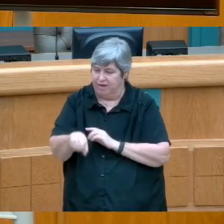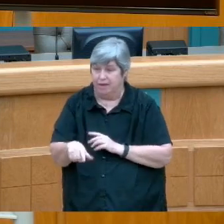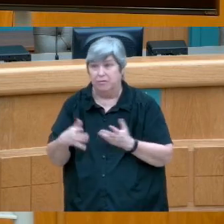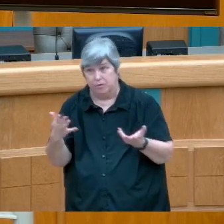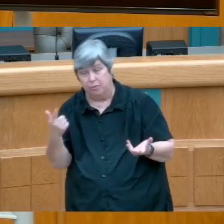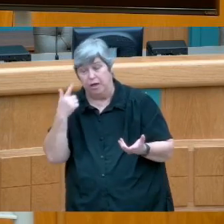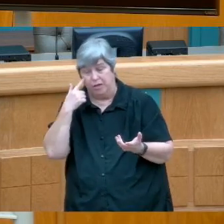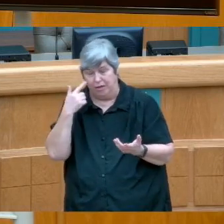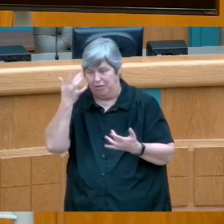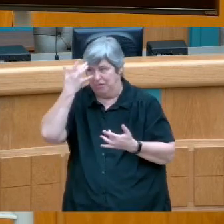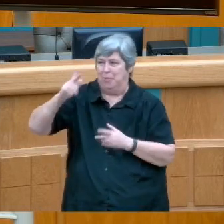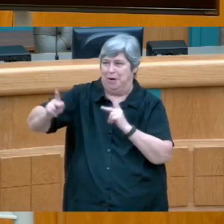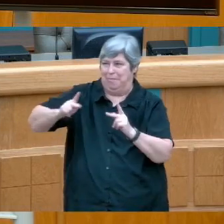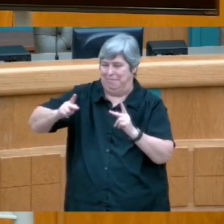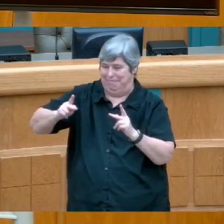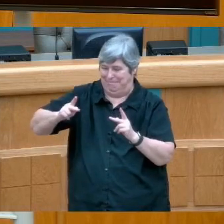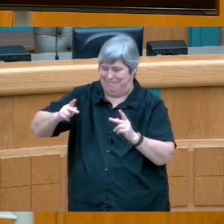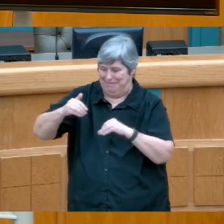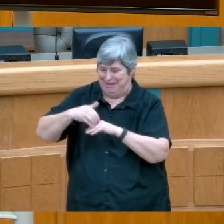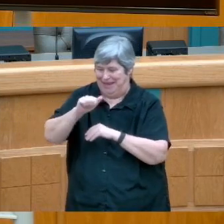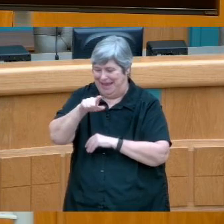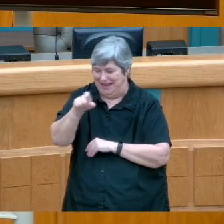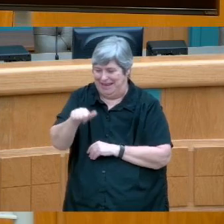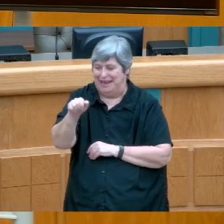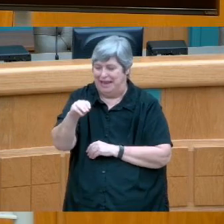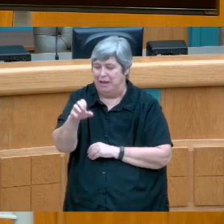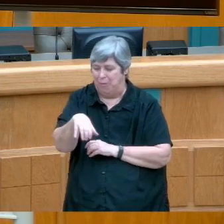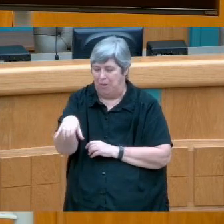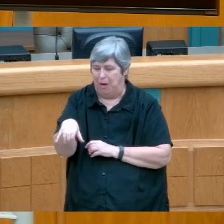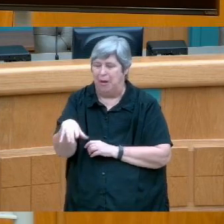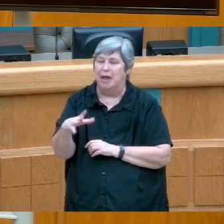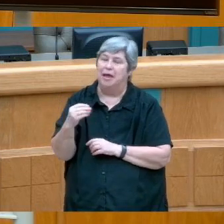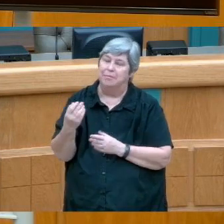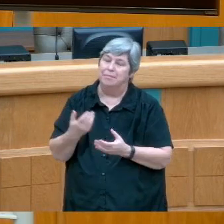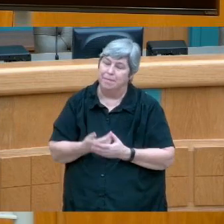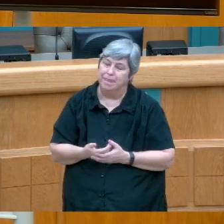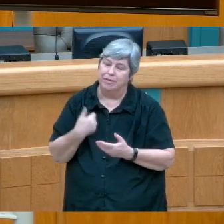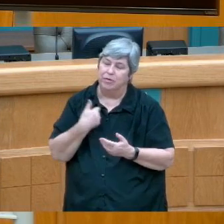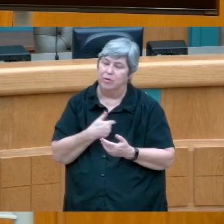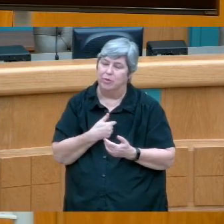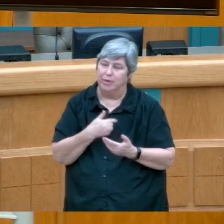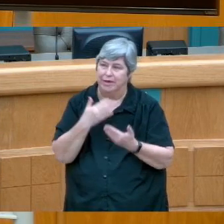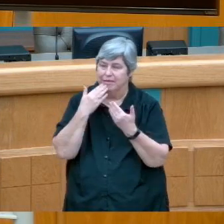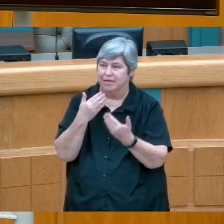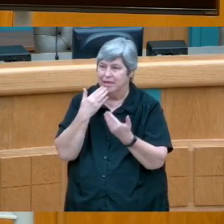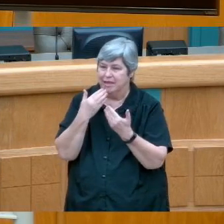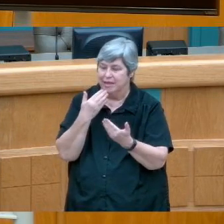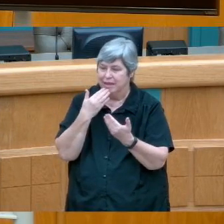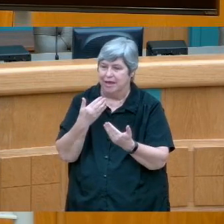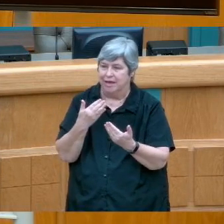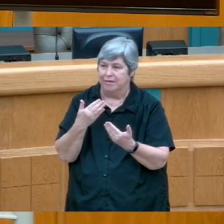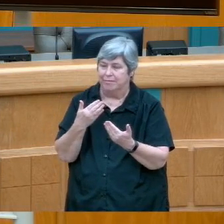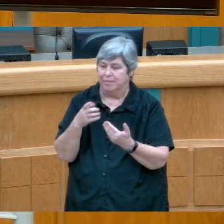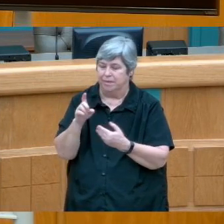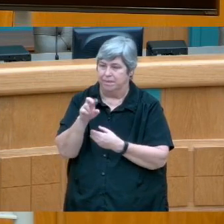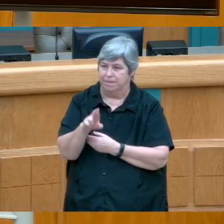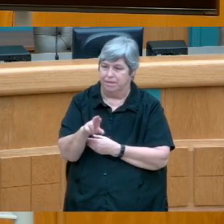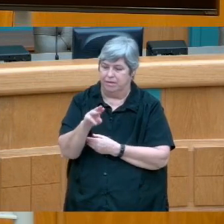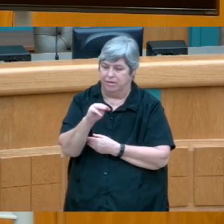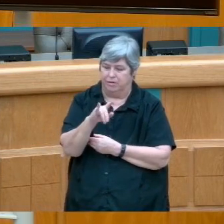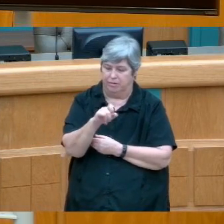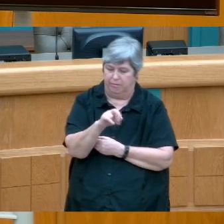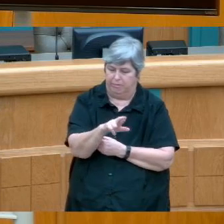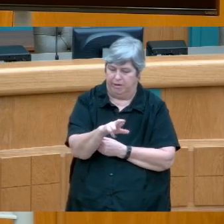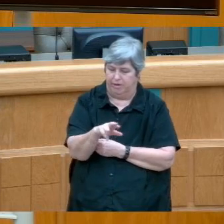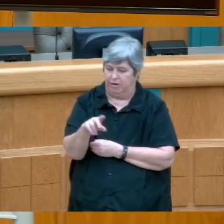than the smart persons down the street at Texas A&M Corpus Christi. And we thank Dr. Miller